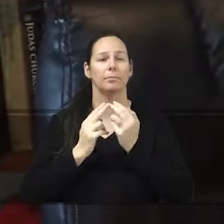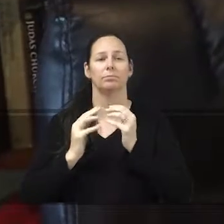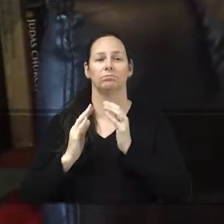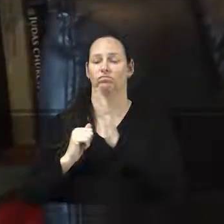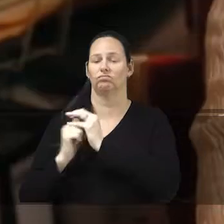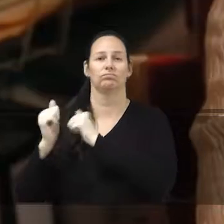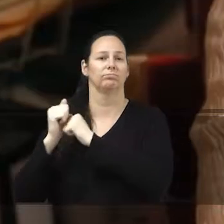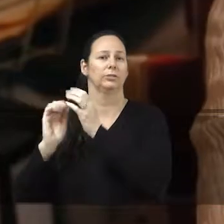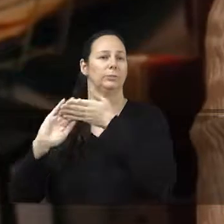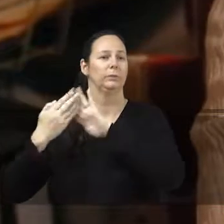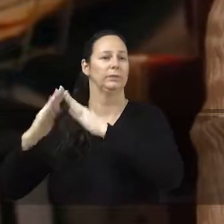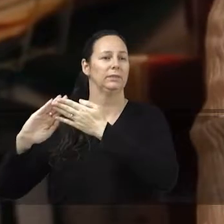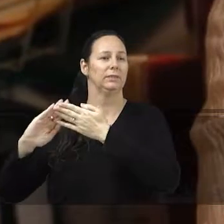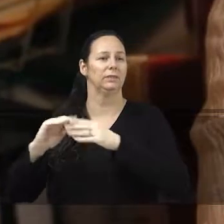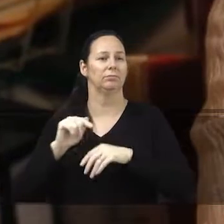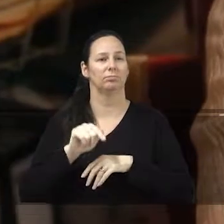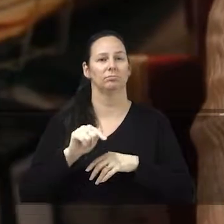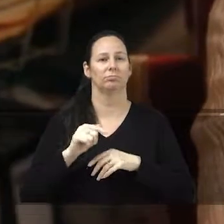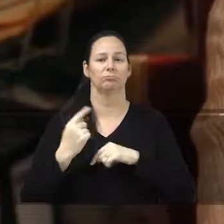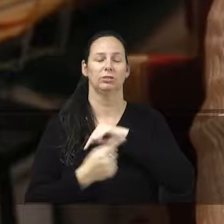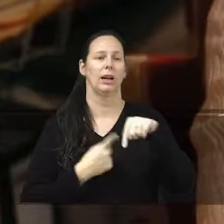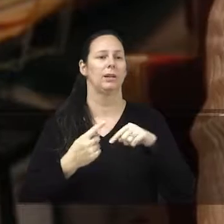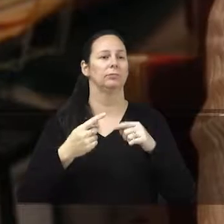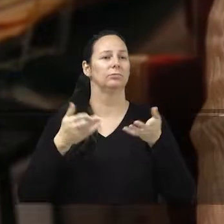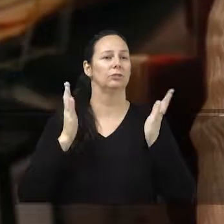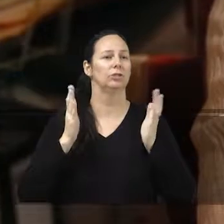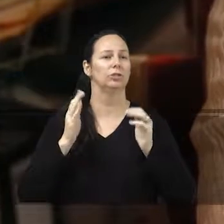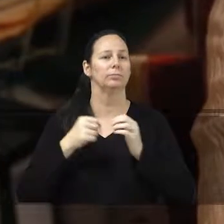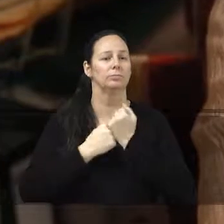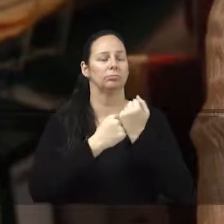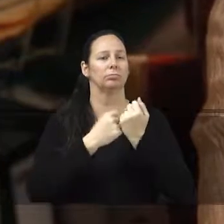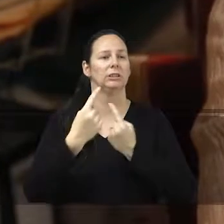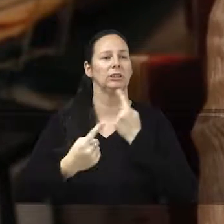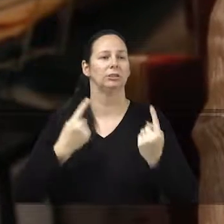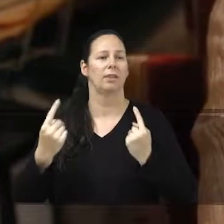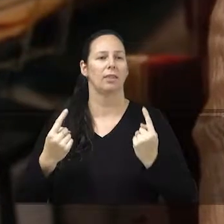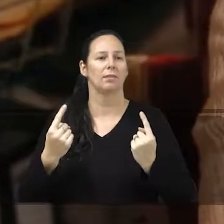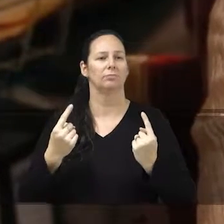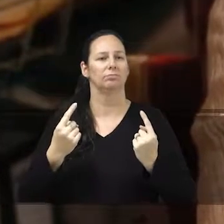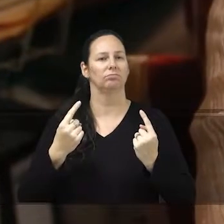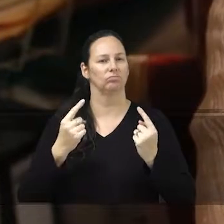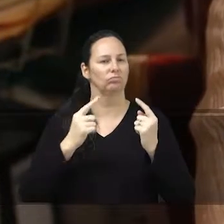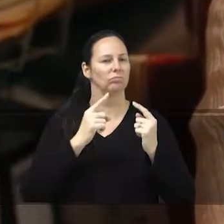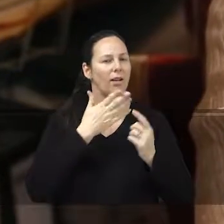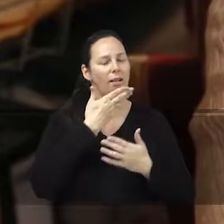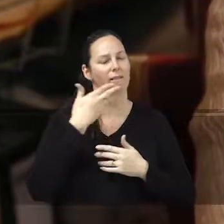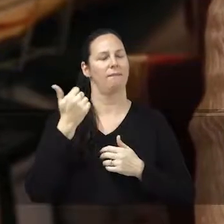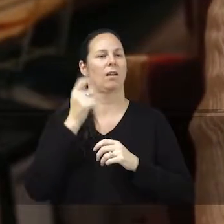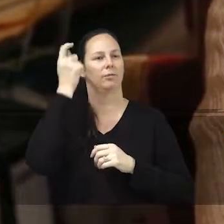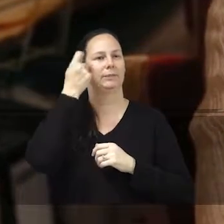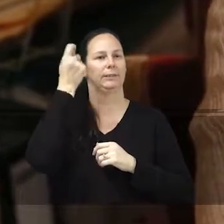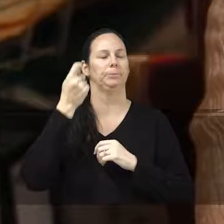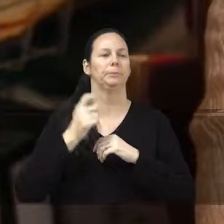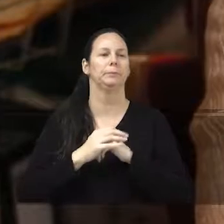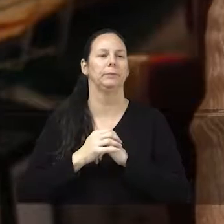just around their parish community, but supporting each other. So that was rather a lovely concept. Mm-hmm. The second